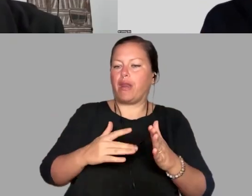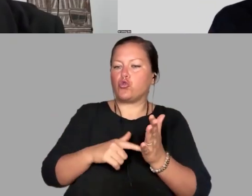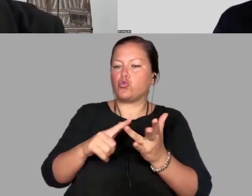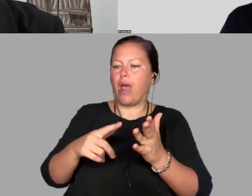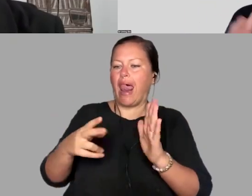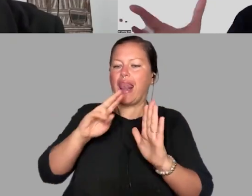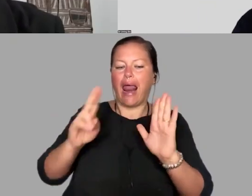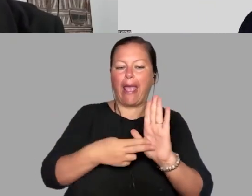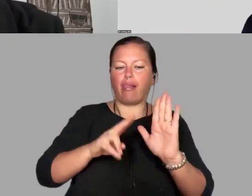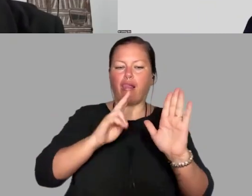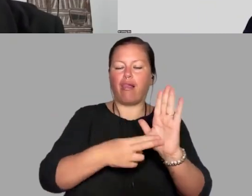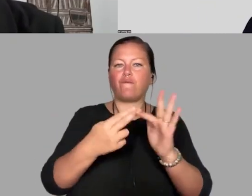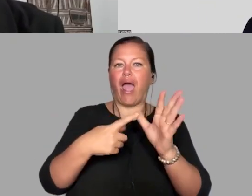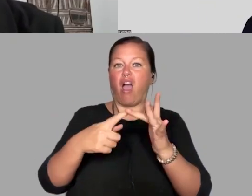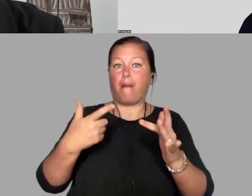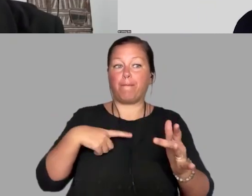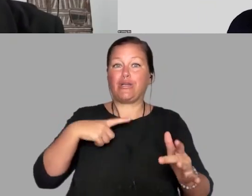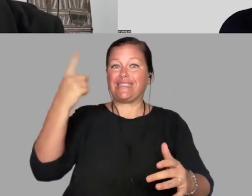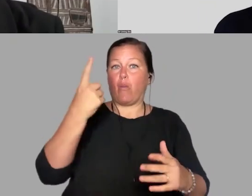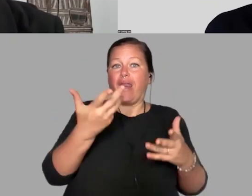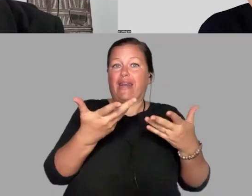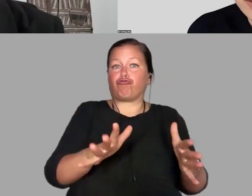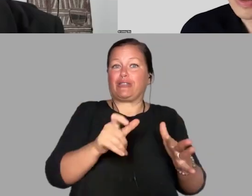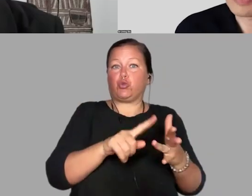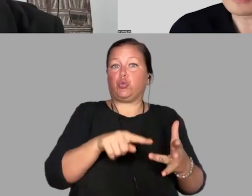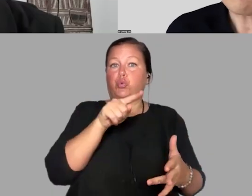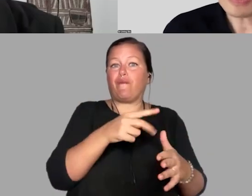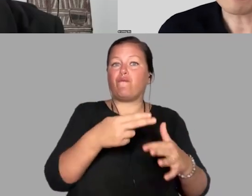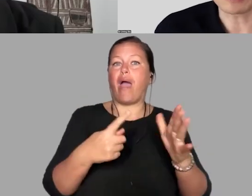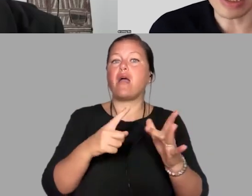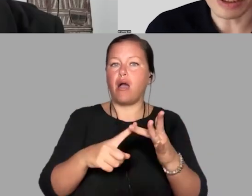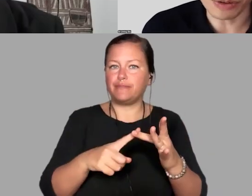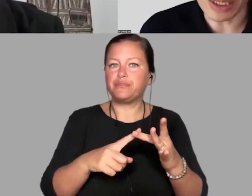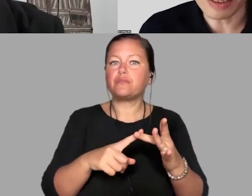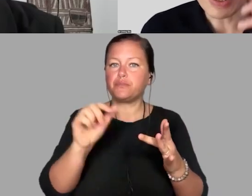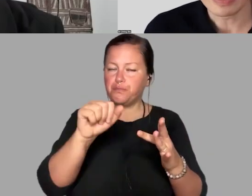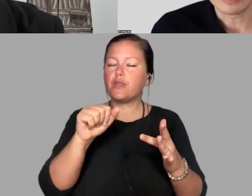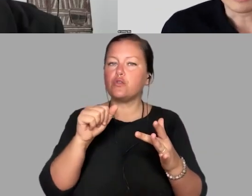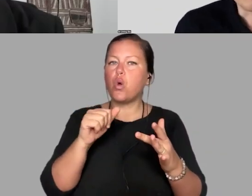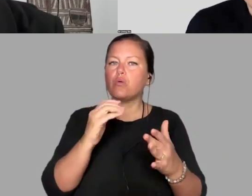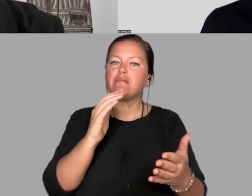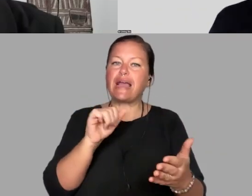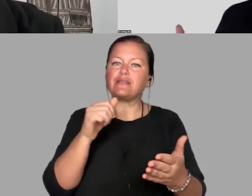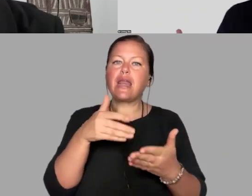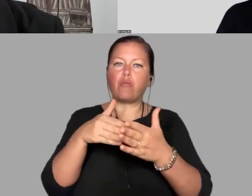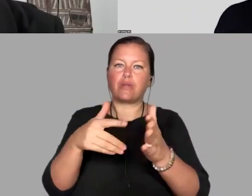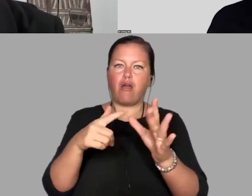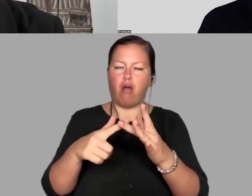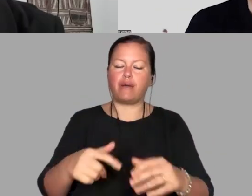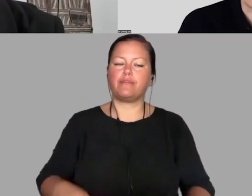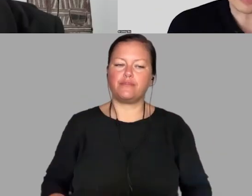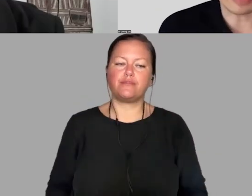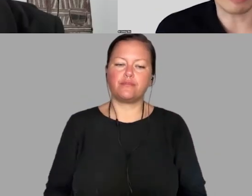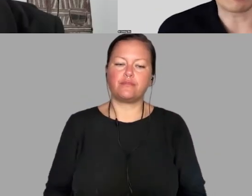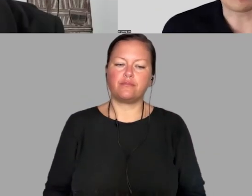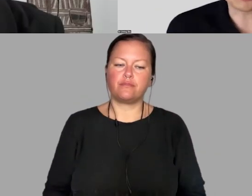by one. Someone already labeled that through that. So it definitely helps AI to do that. A lot of the, I think,